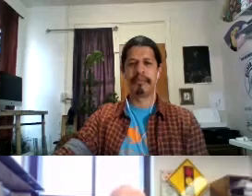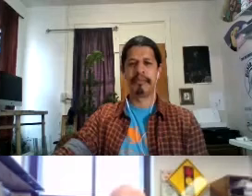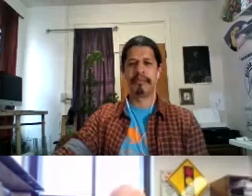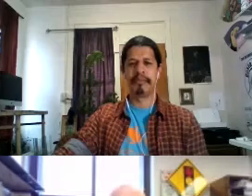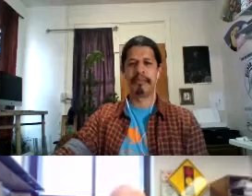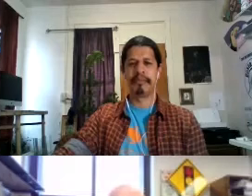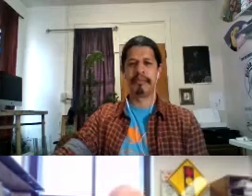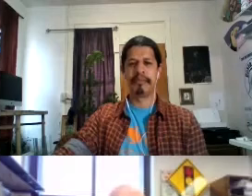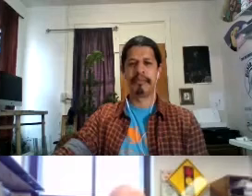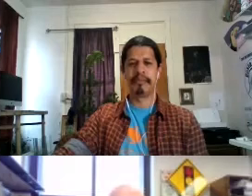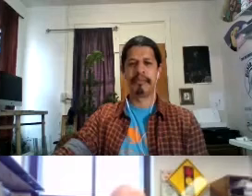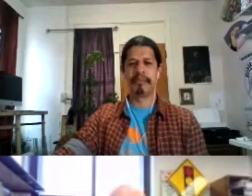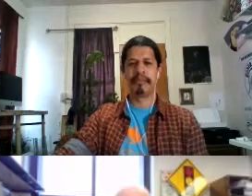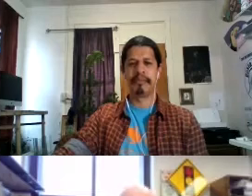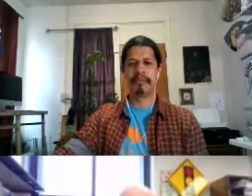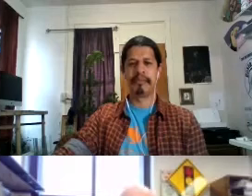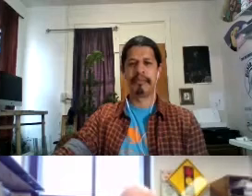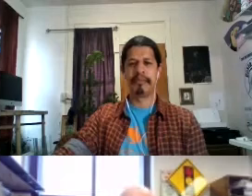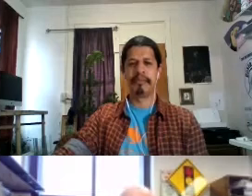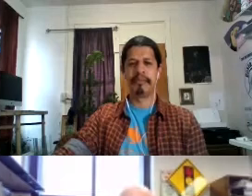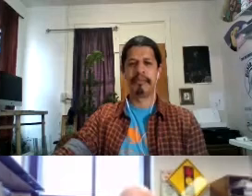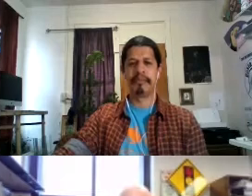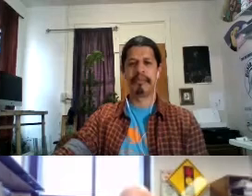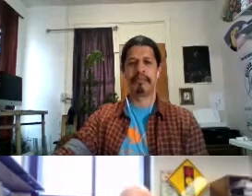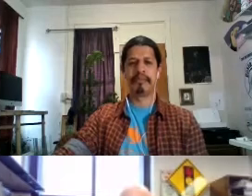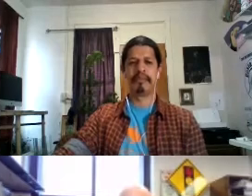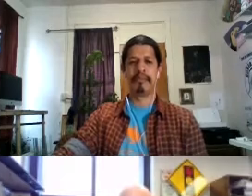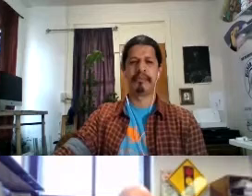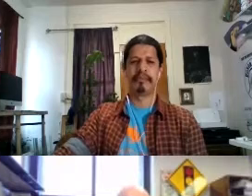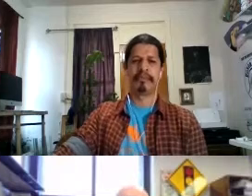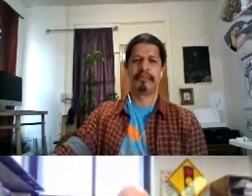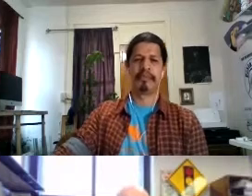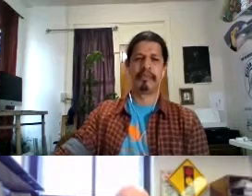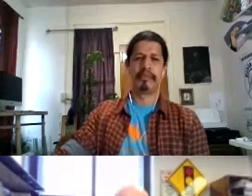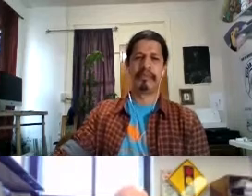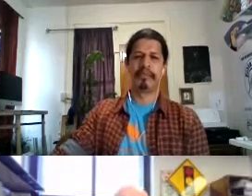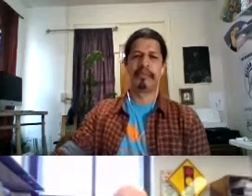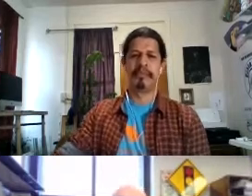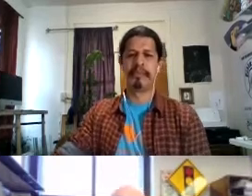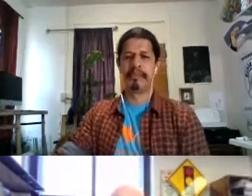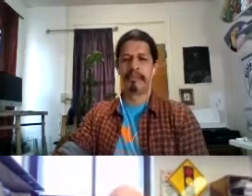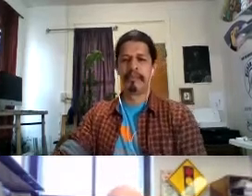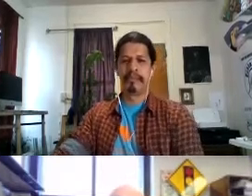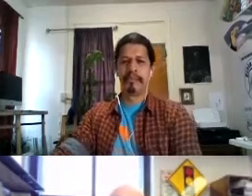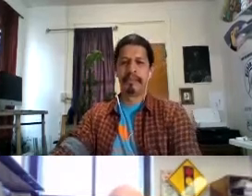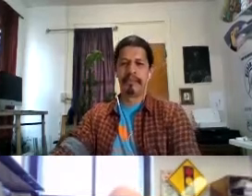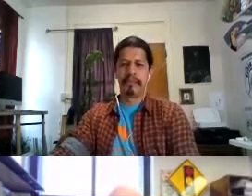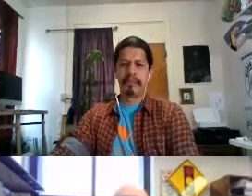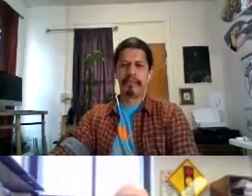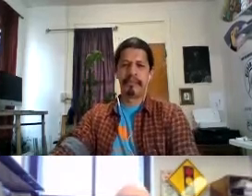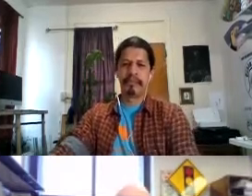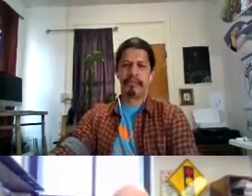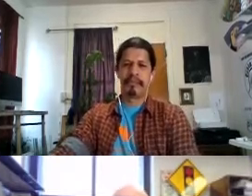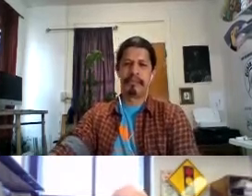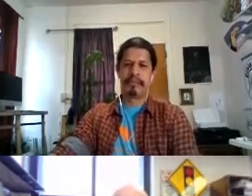And then you see, just because of that additional space, we can start to implement an actual dedicated bike lane in the, we'll call it